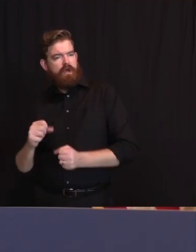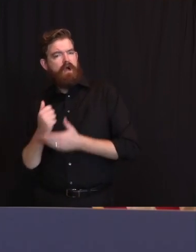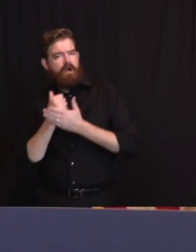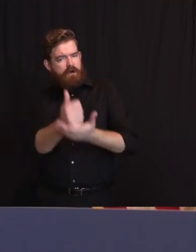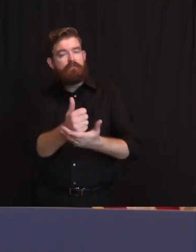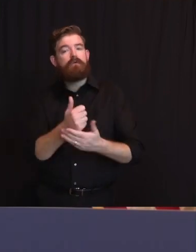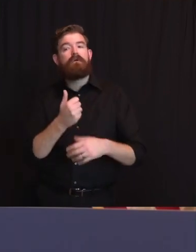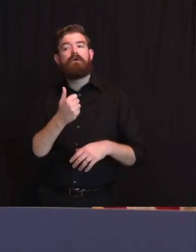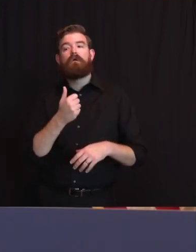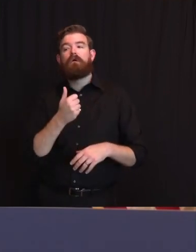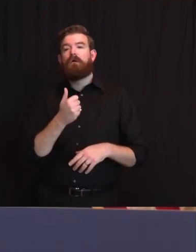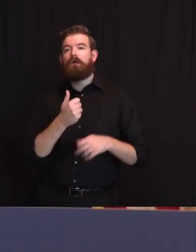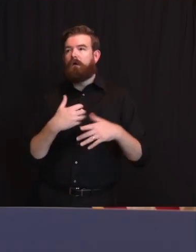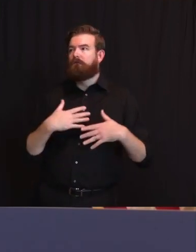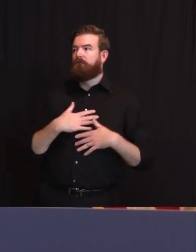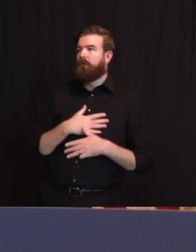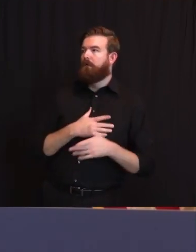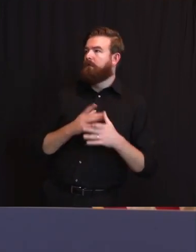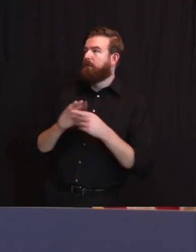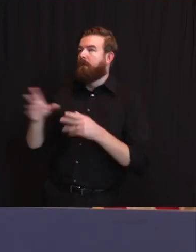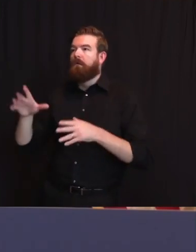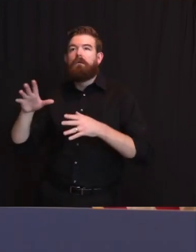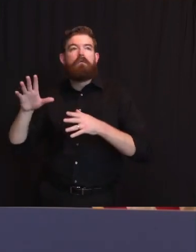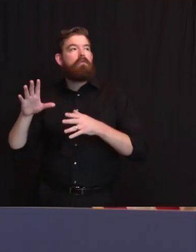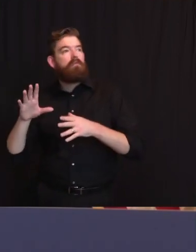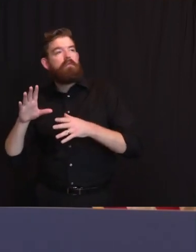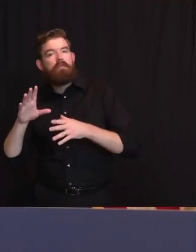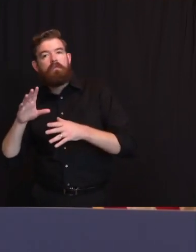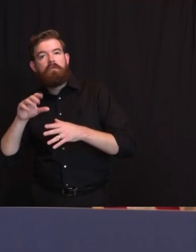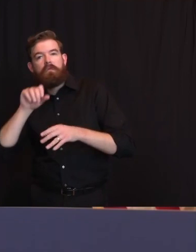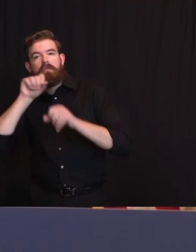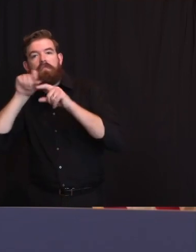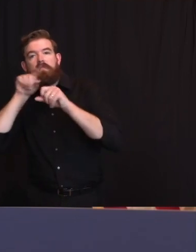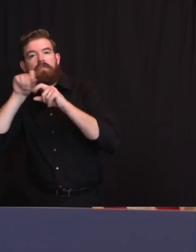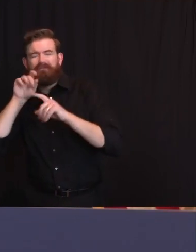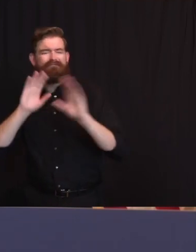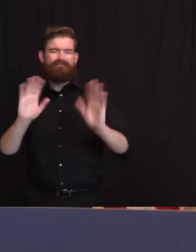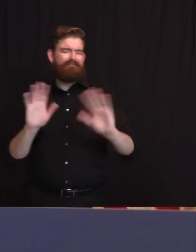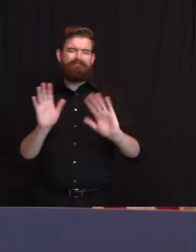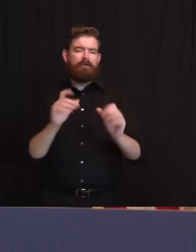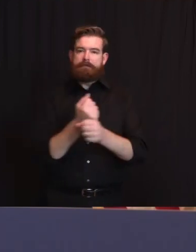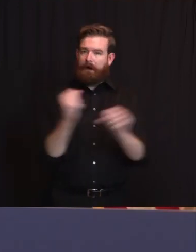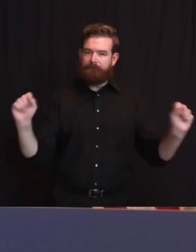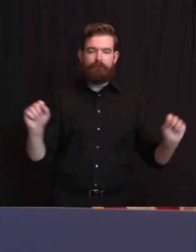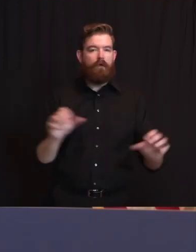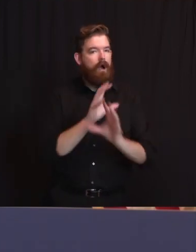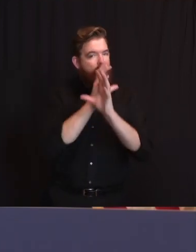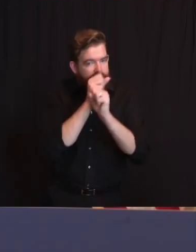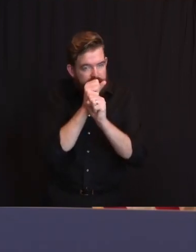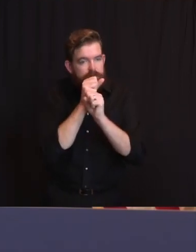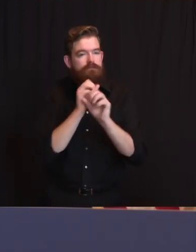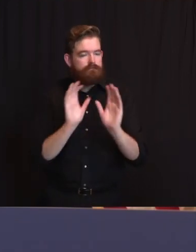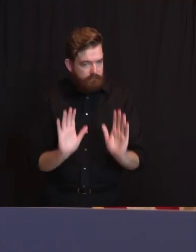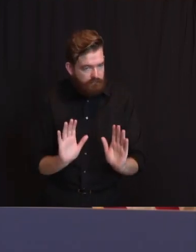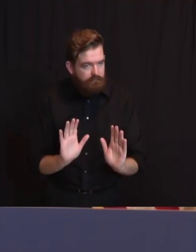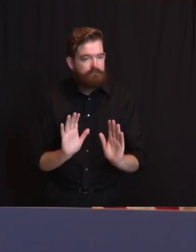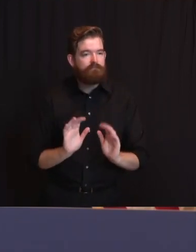number or immigration status. If you are unsure of the call your local health department to verify.